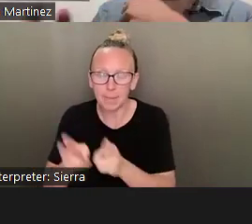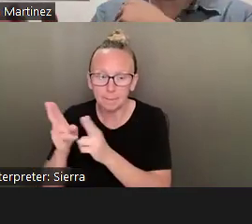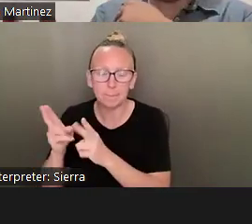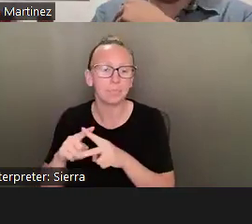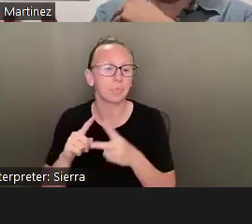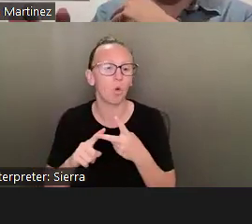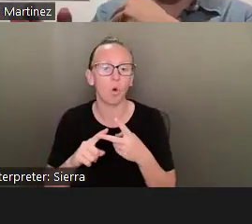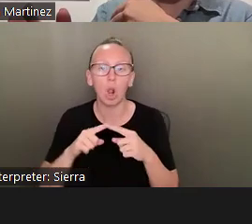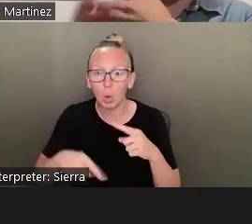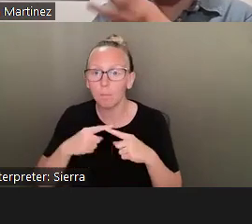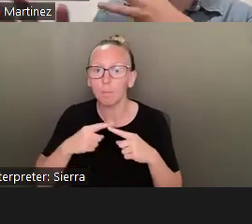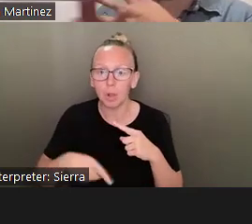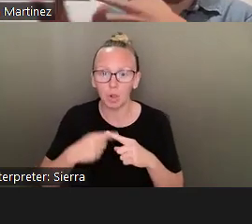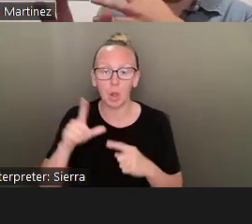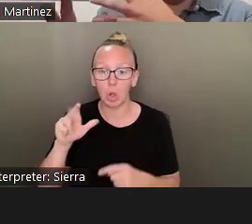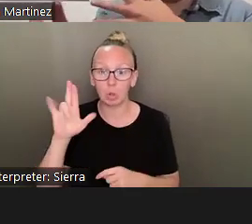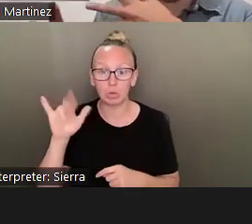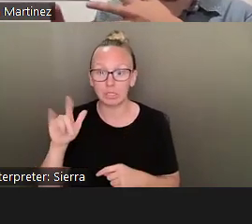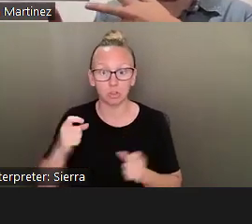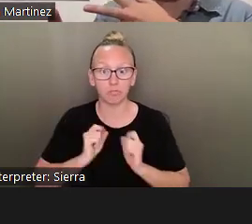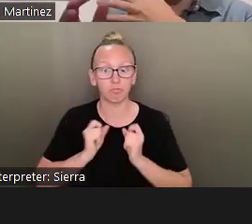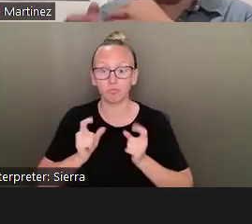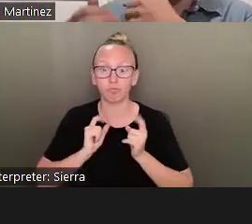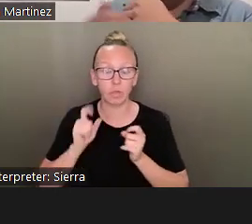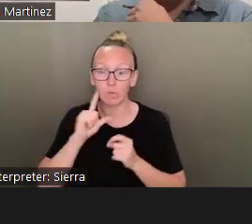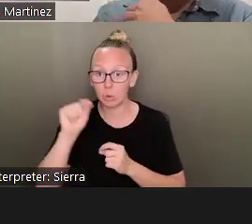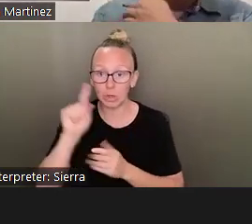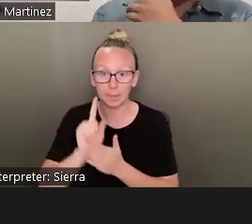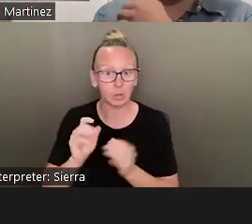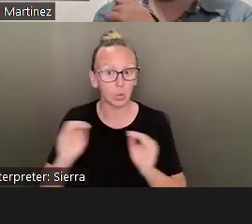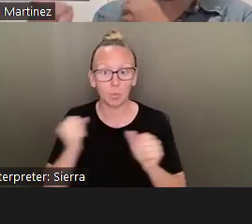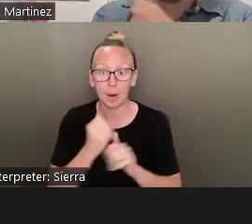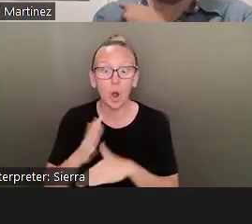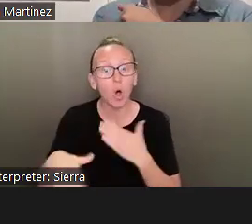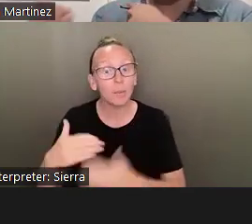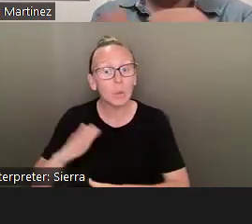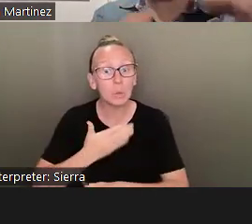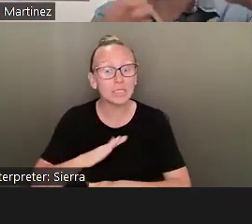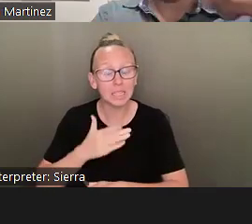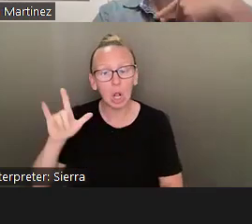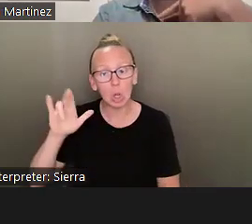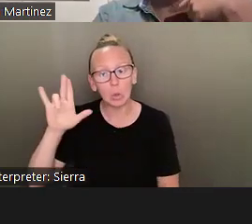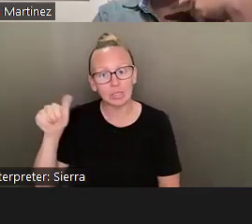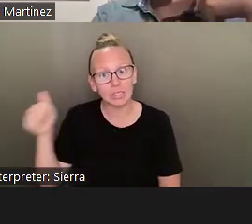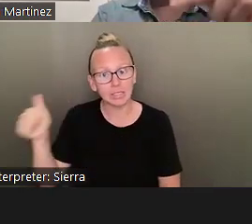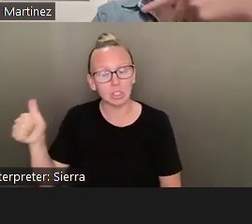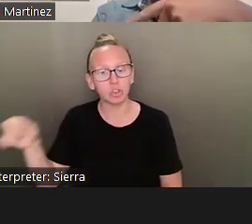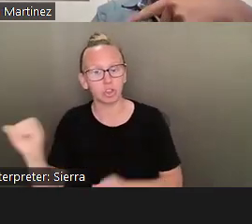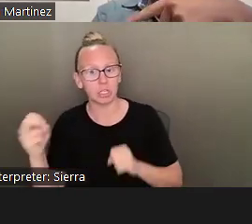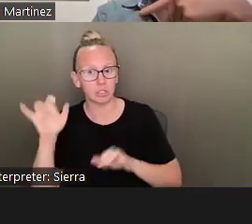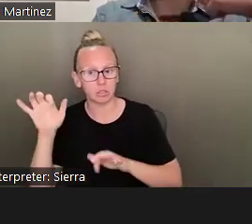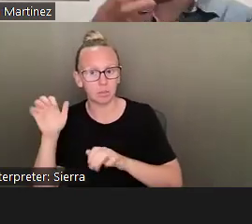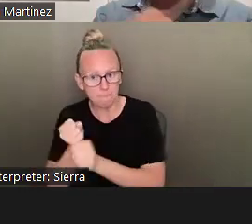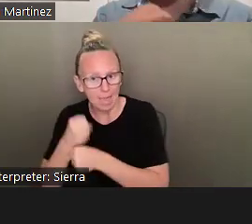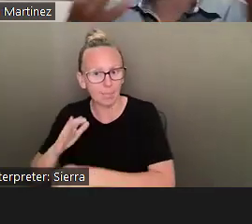for 20 minutes entirely without preparation. So all the music you're hearing is Lucy responding to my movement in that